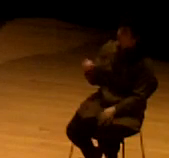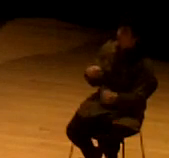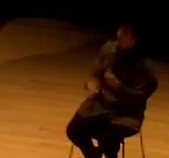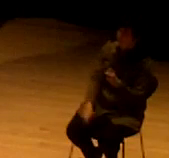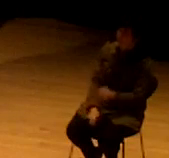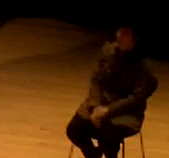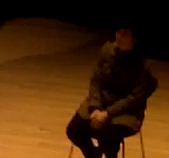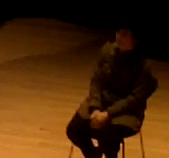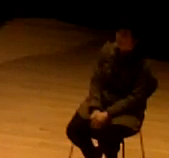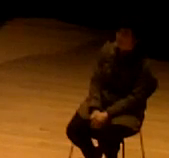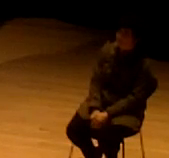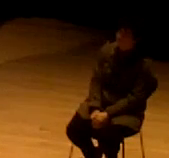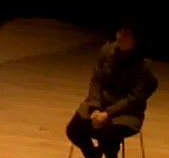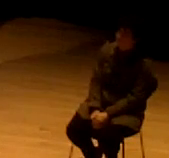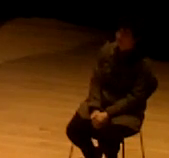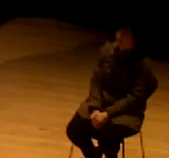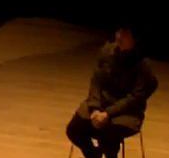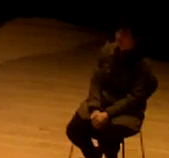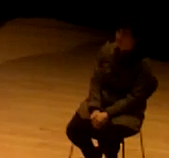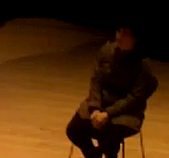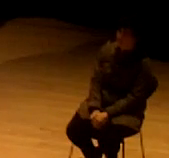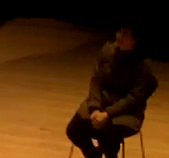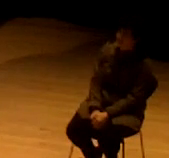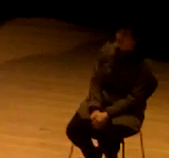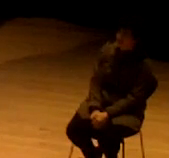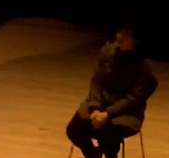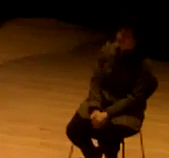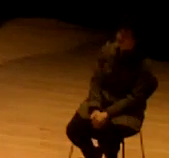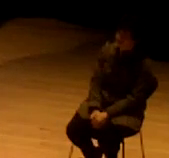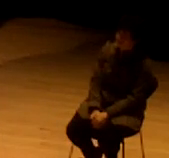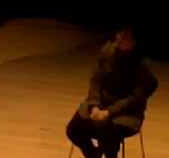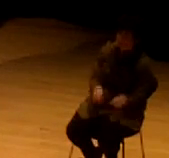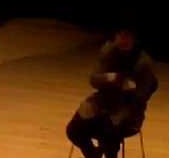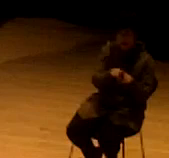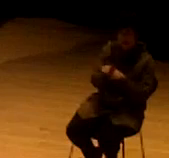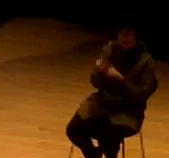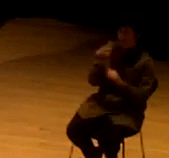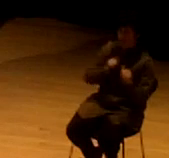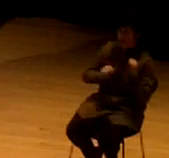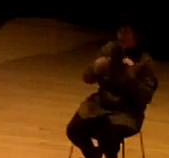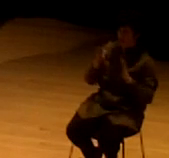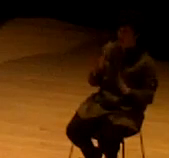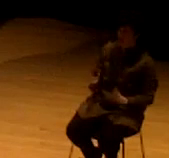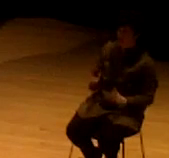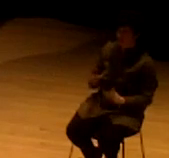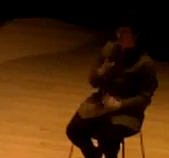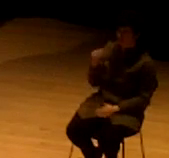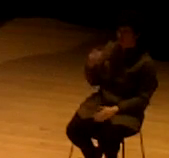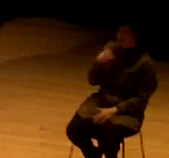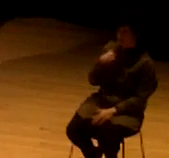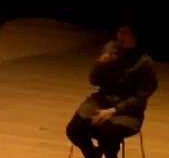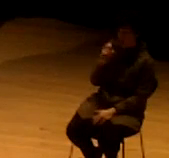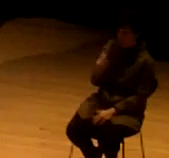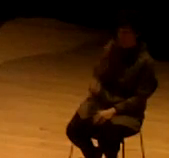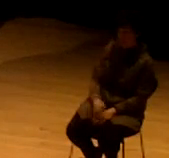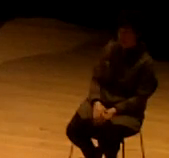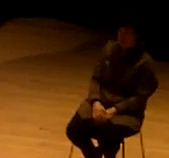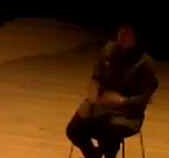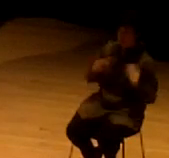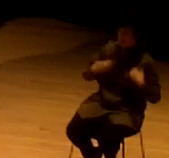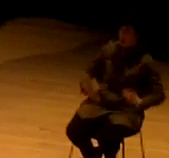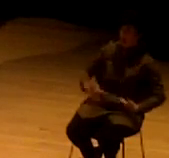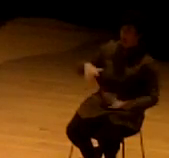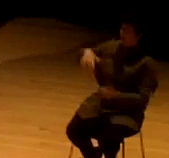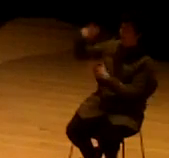it. But I think as an actor, to say to myself, okay, this funny thing is happening, I have to just deal with it right